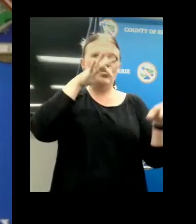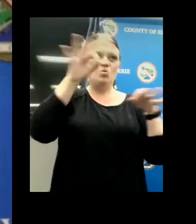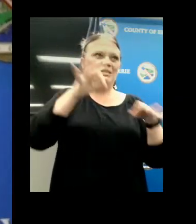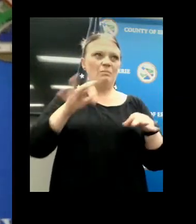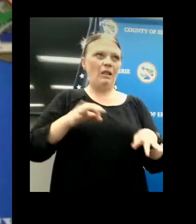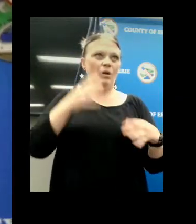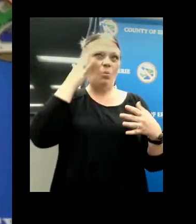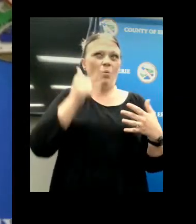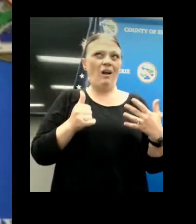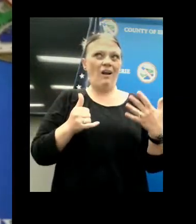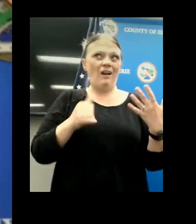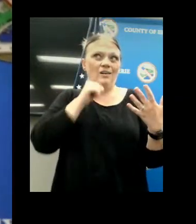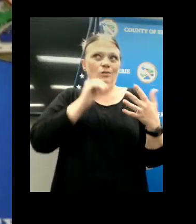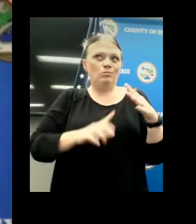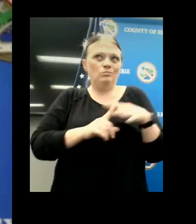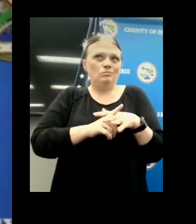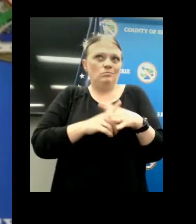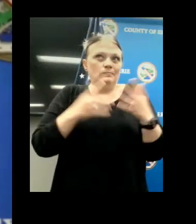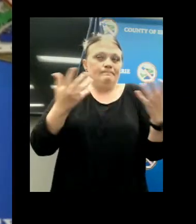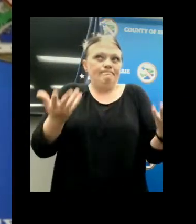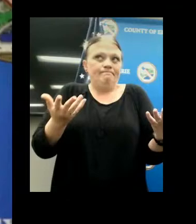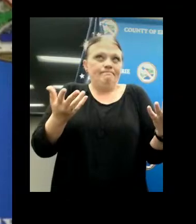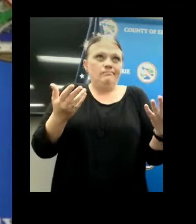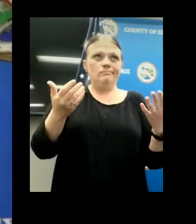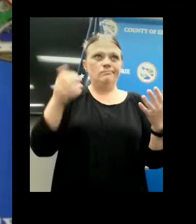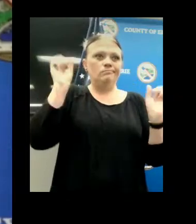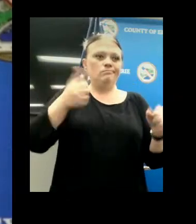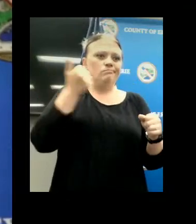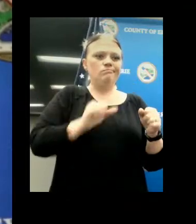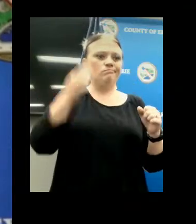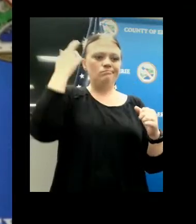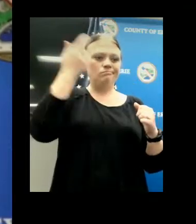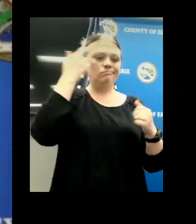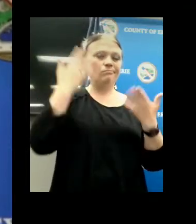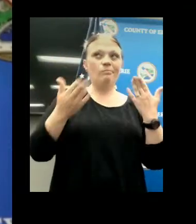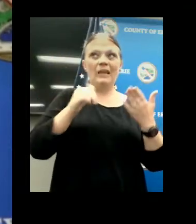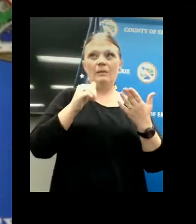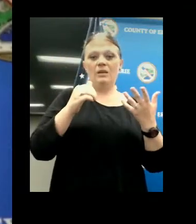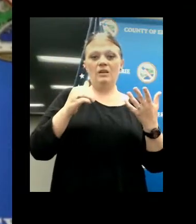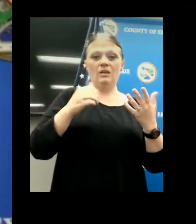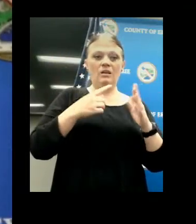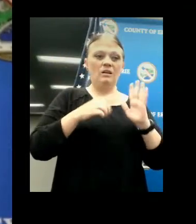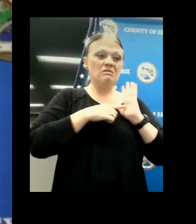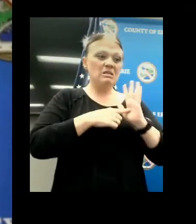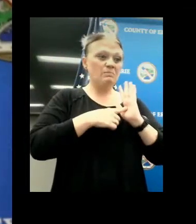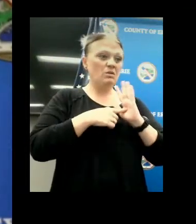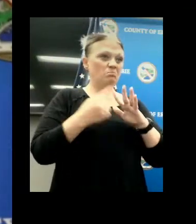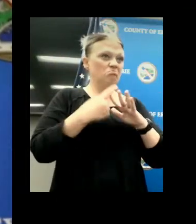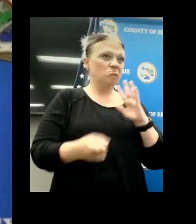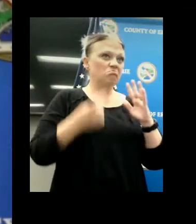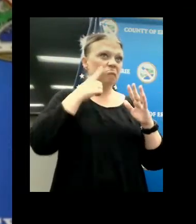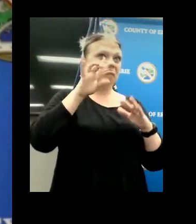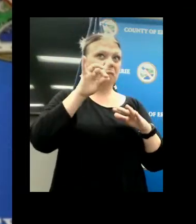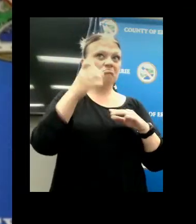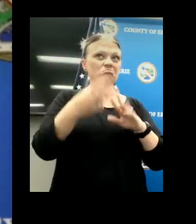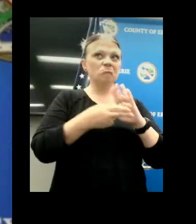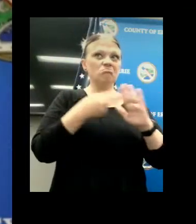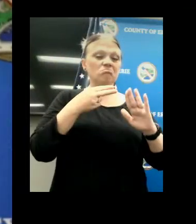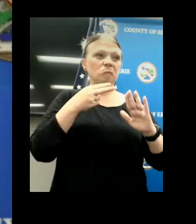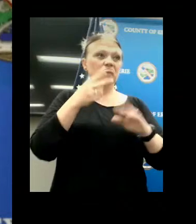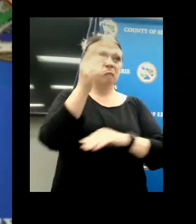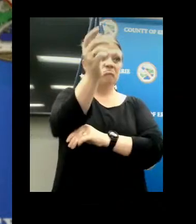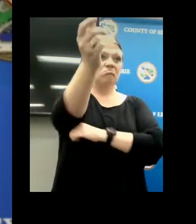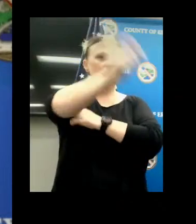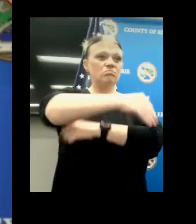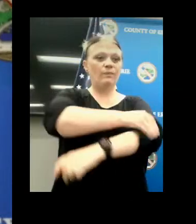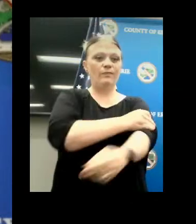explain why they might not have showed up. I mean, it could be that they didn't have symptoms for the diagnostic testing and something else came